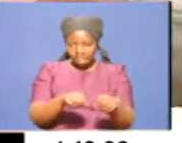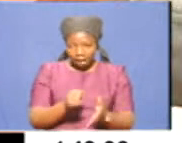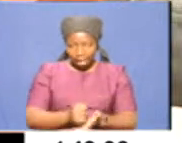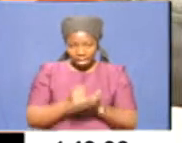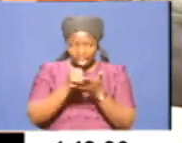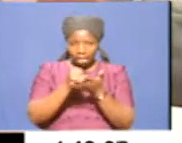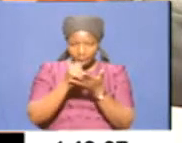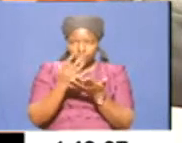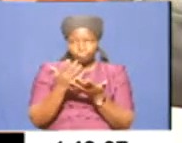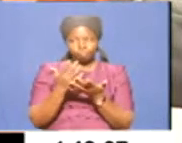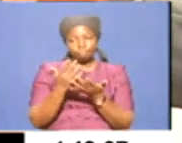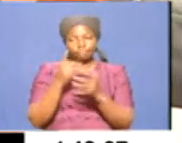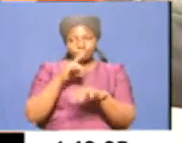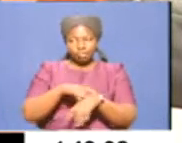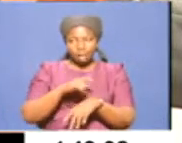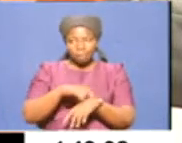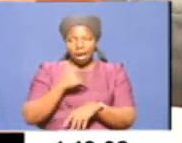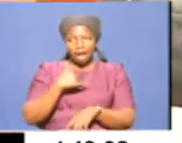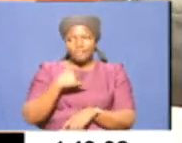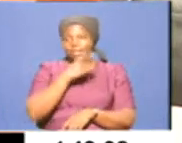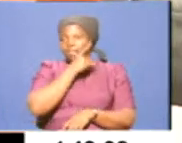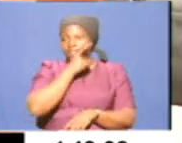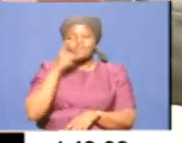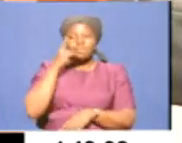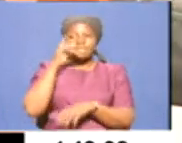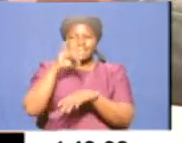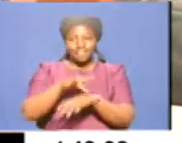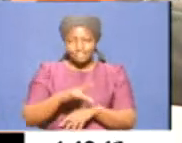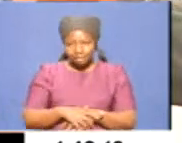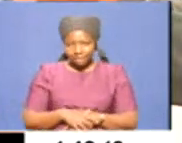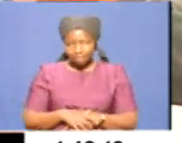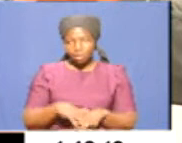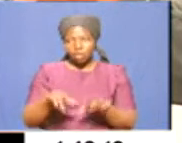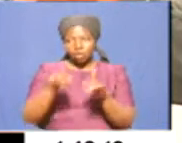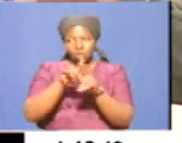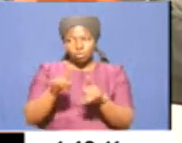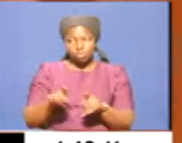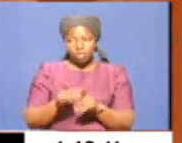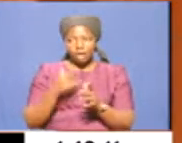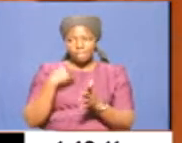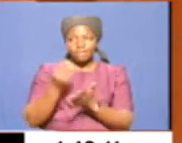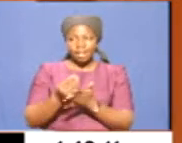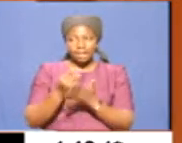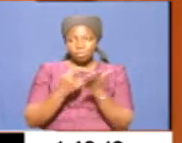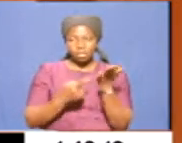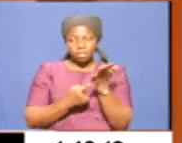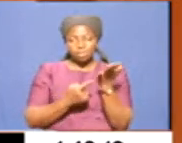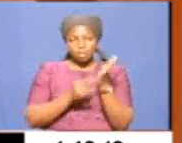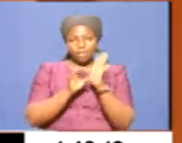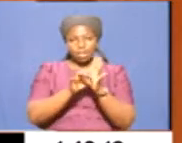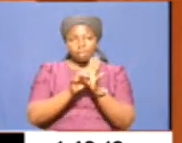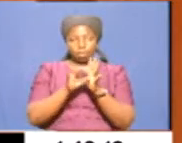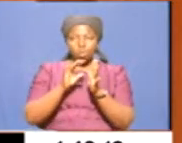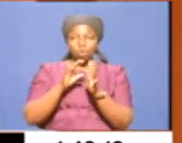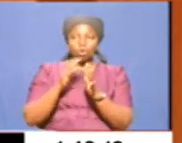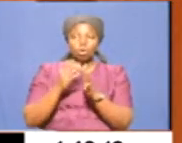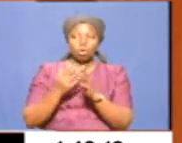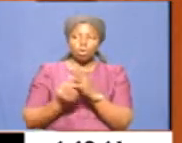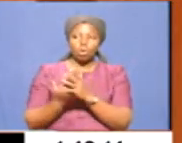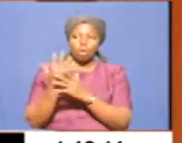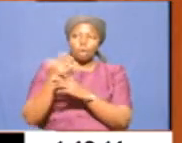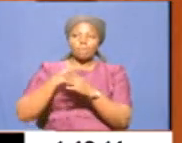effects of drought. But the second thing to say is that we also have financial technologies such as crop insurance that Agra has